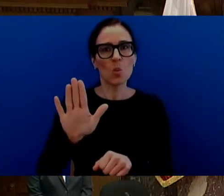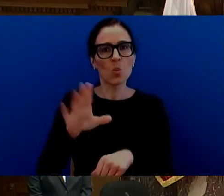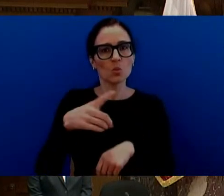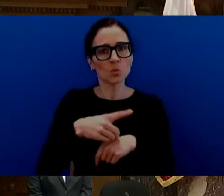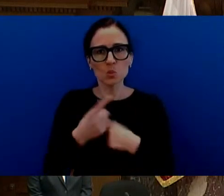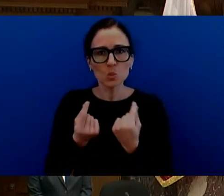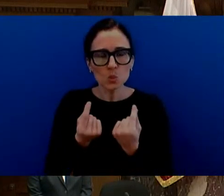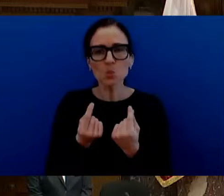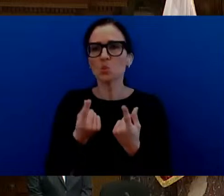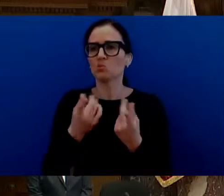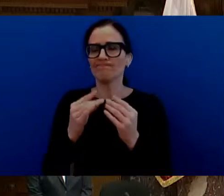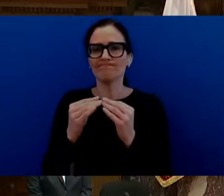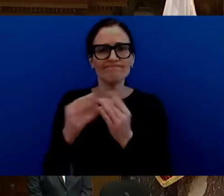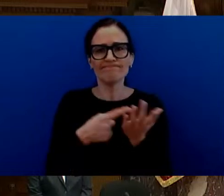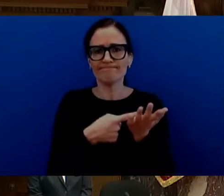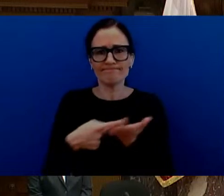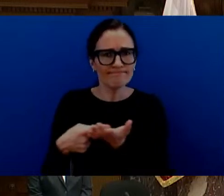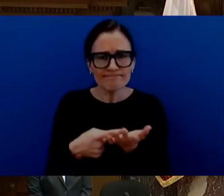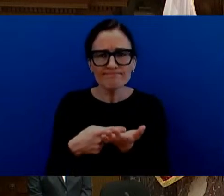where we can work together,